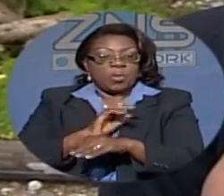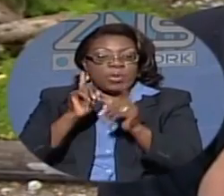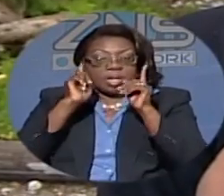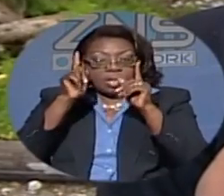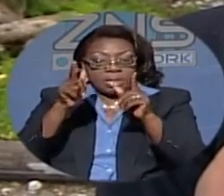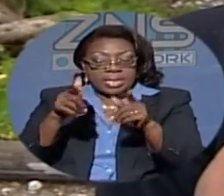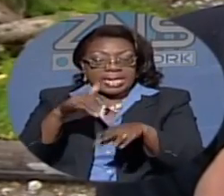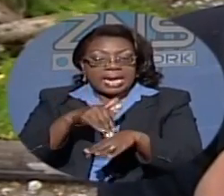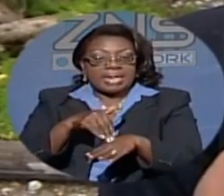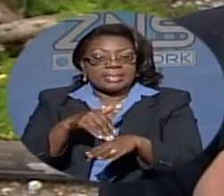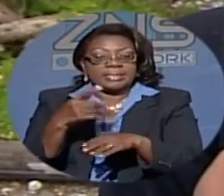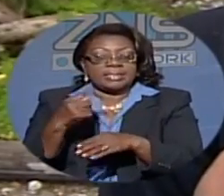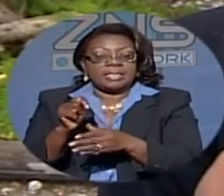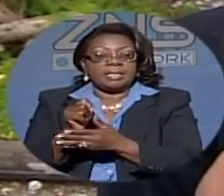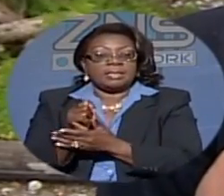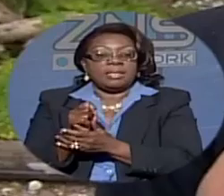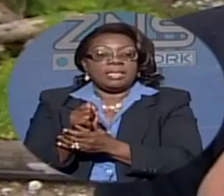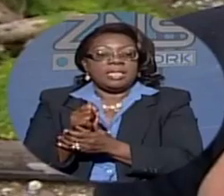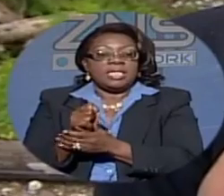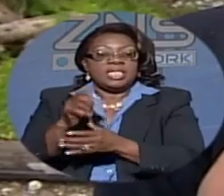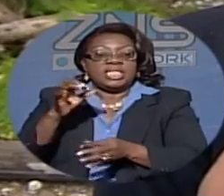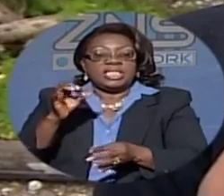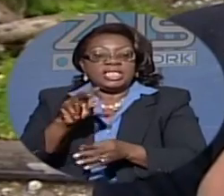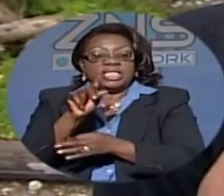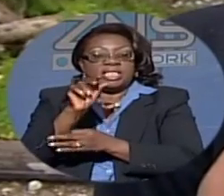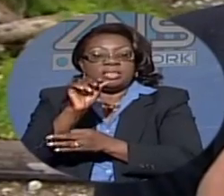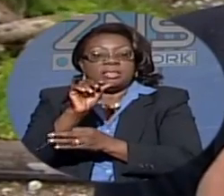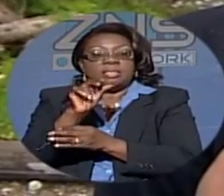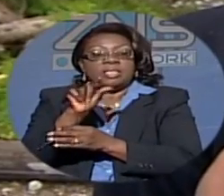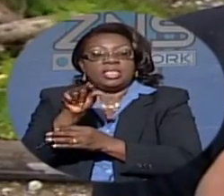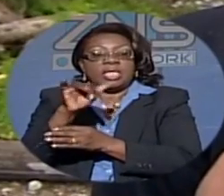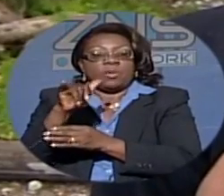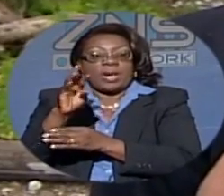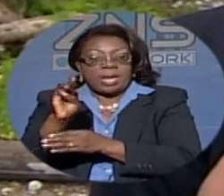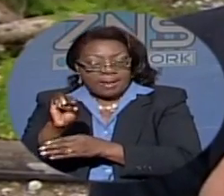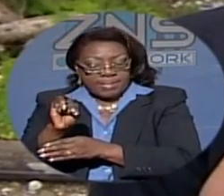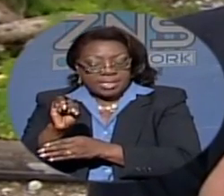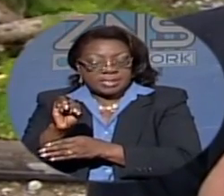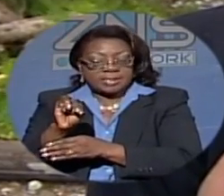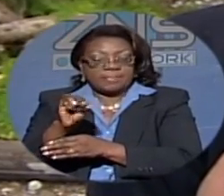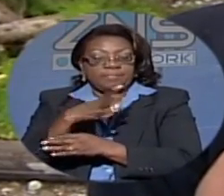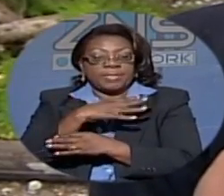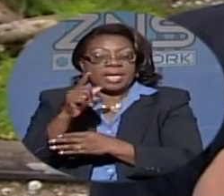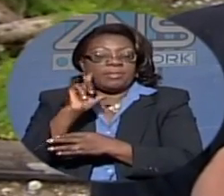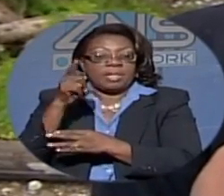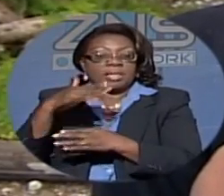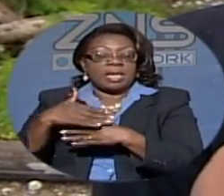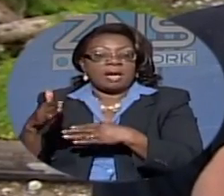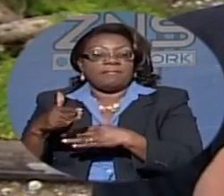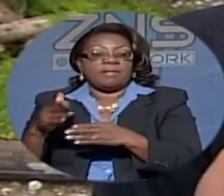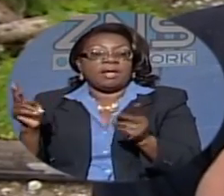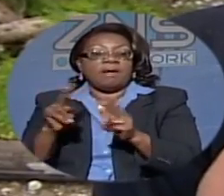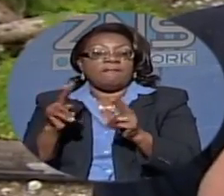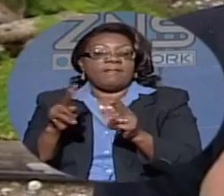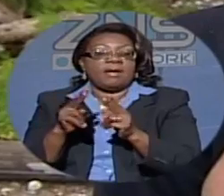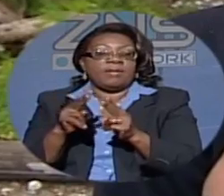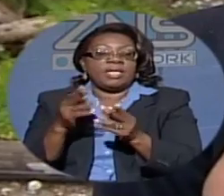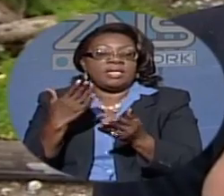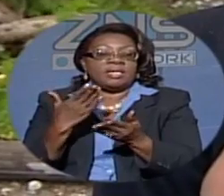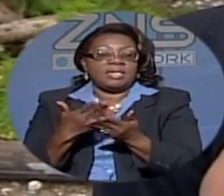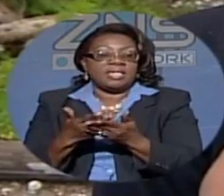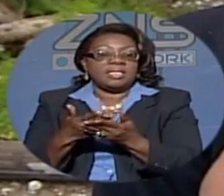at the gymnasium, and we're looking after a very